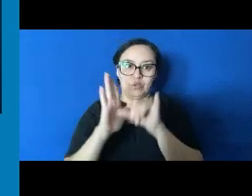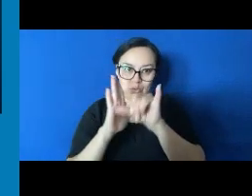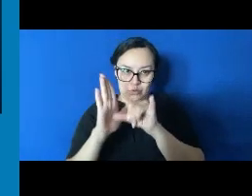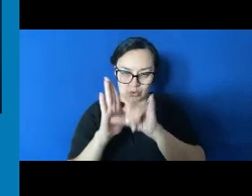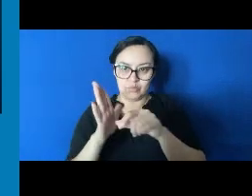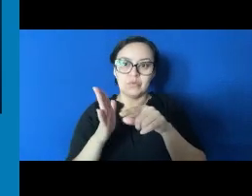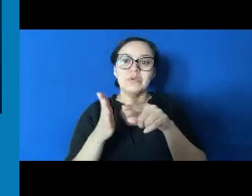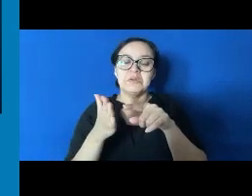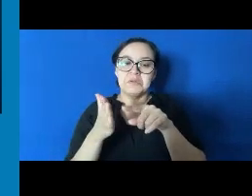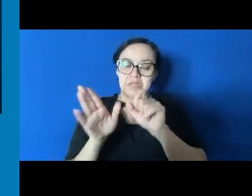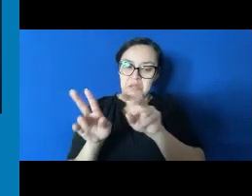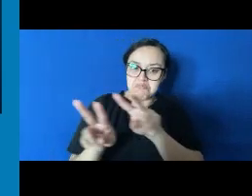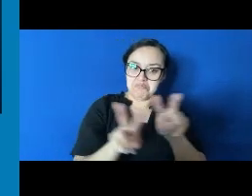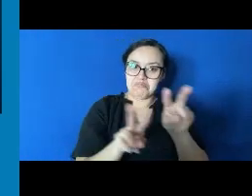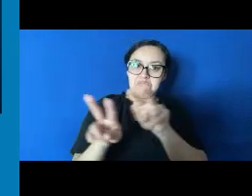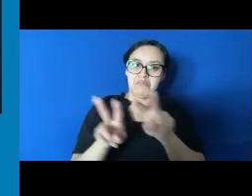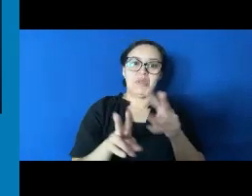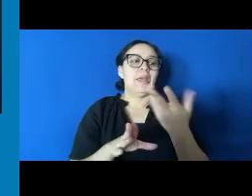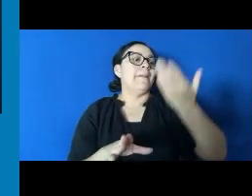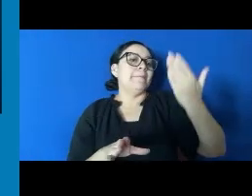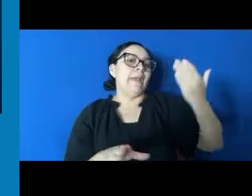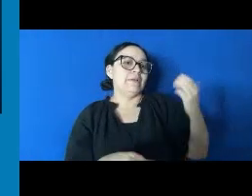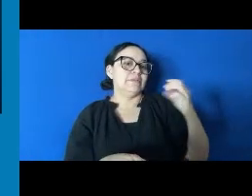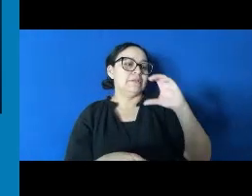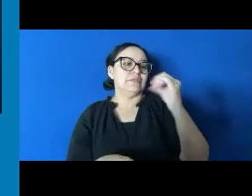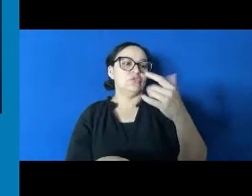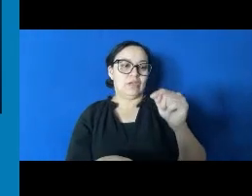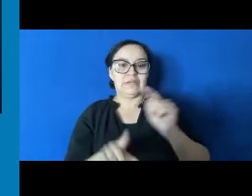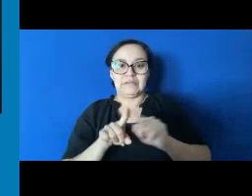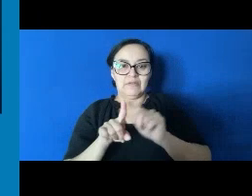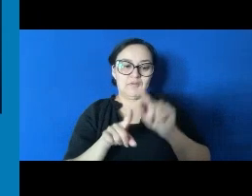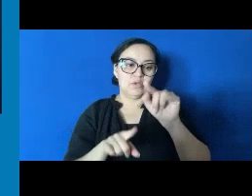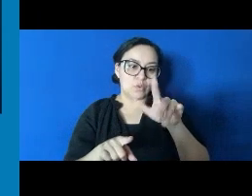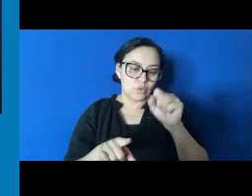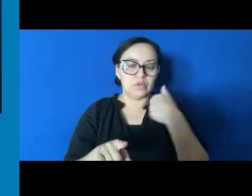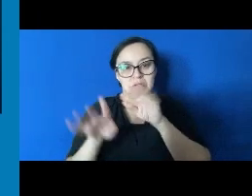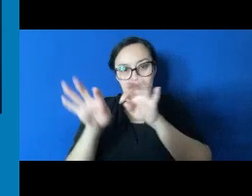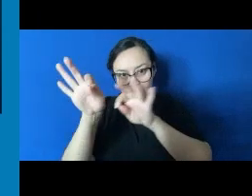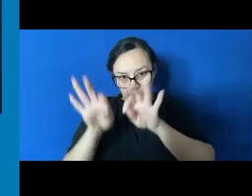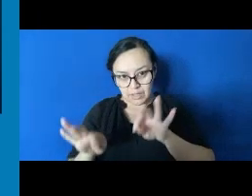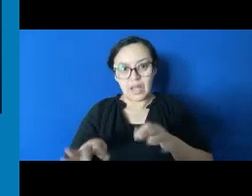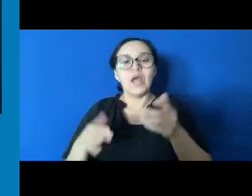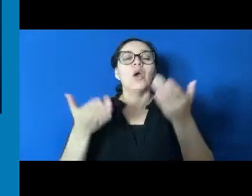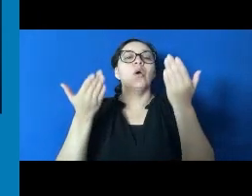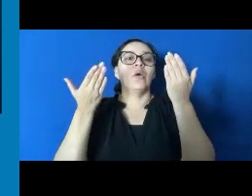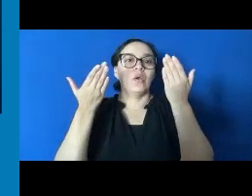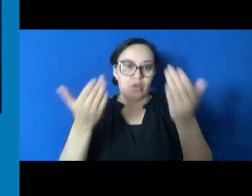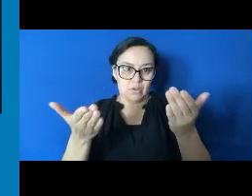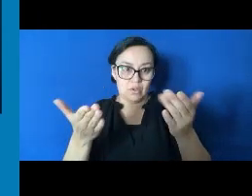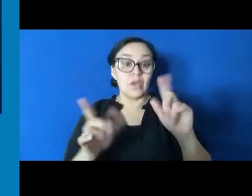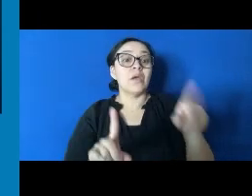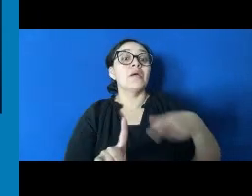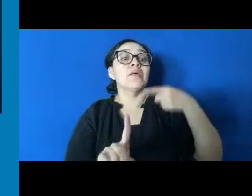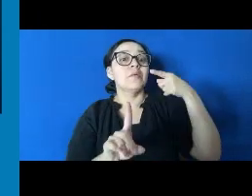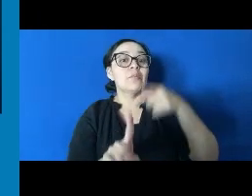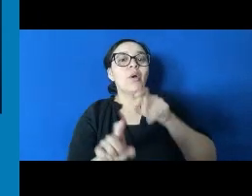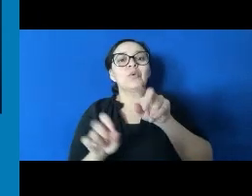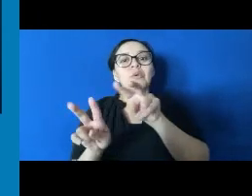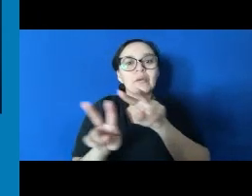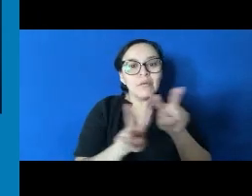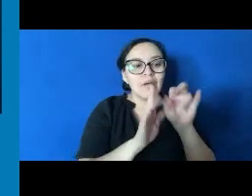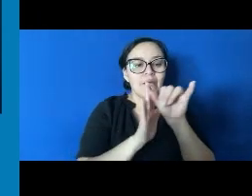to YouTube channel and you can see the past tech talks that we have had. We want you to